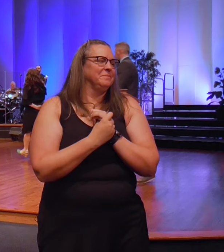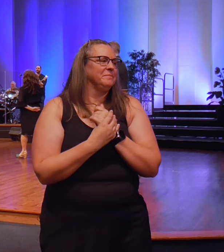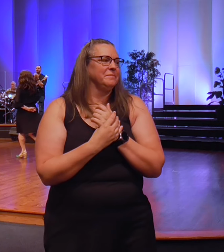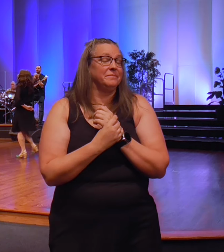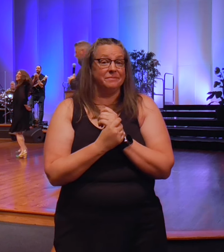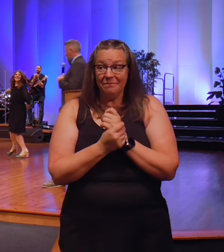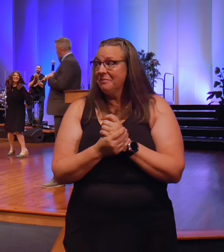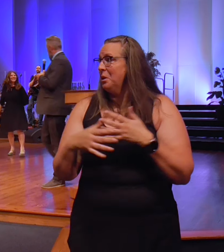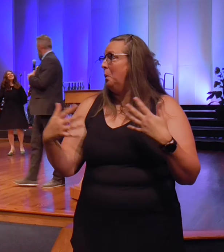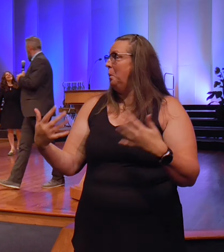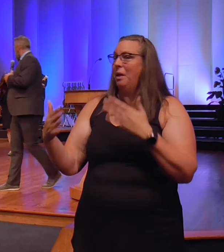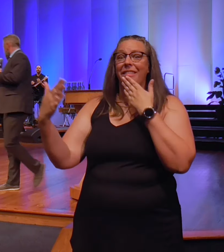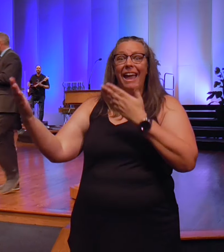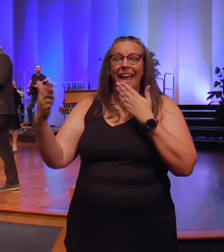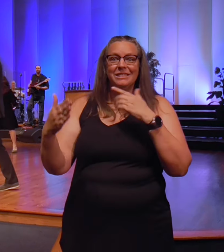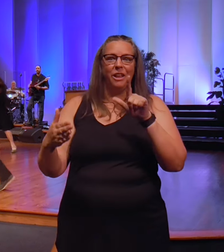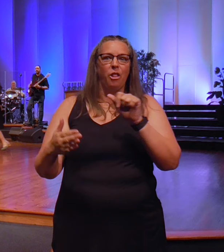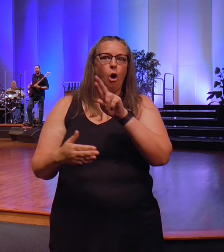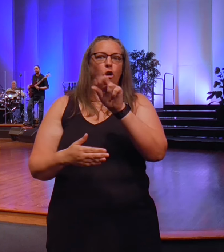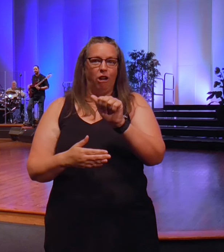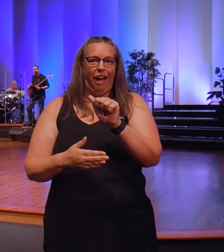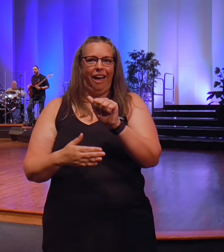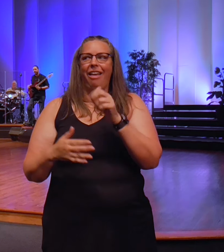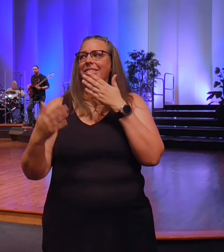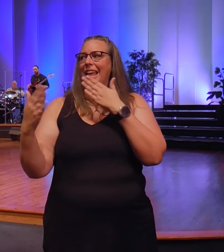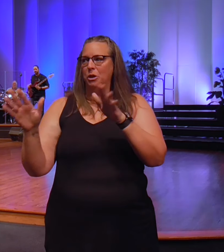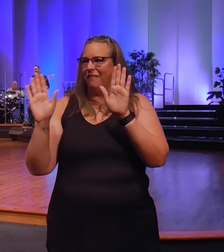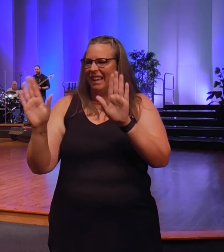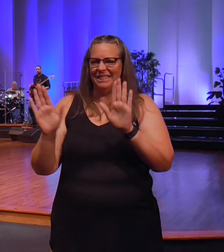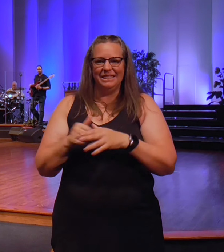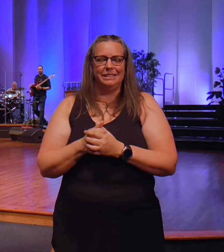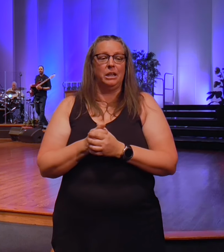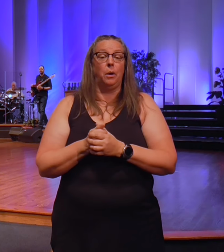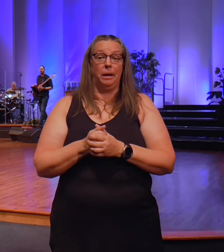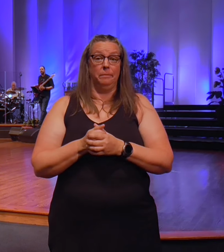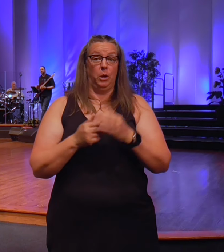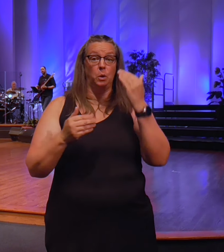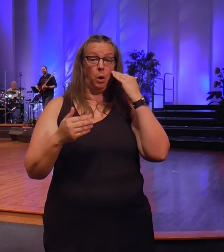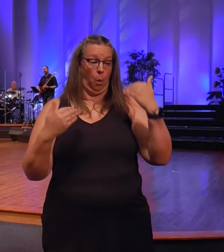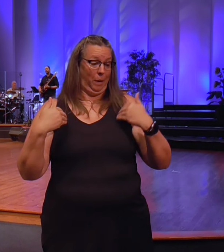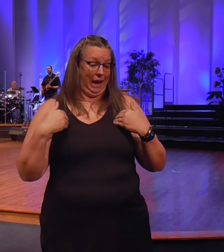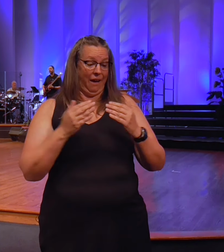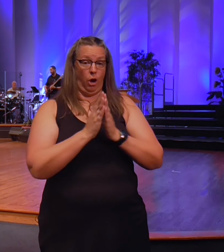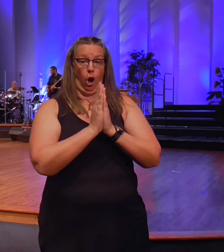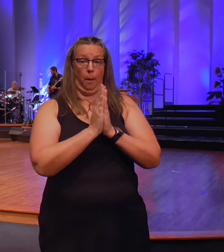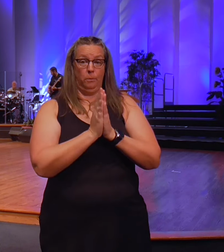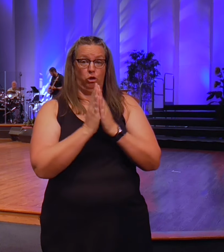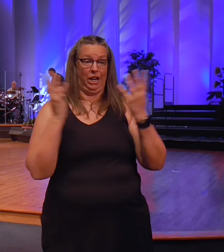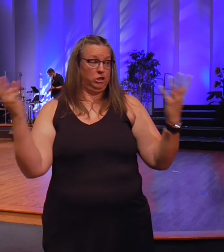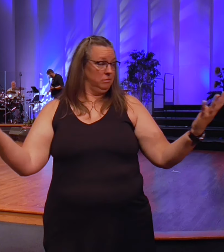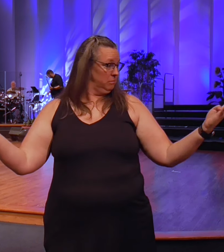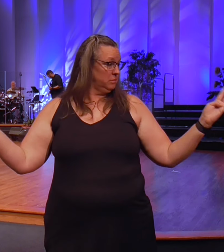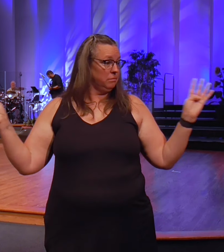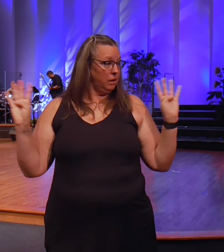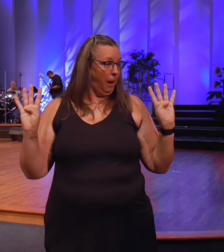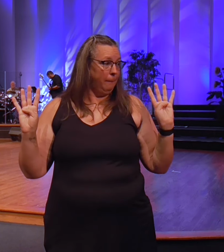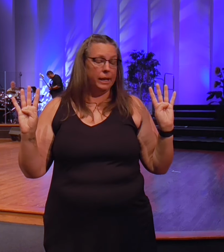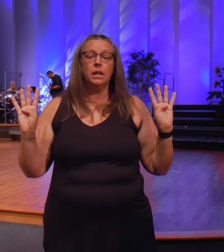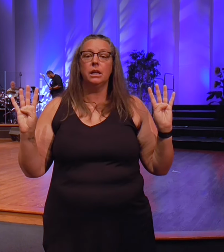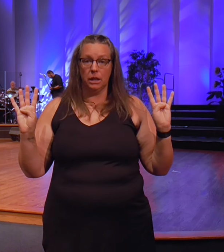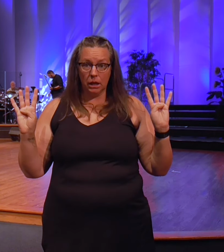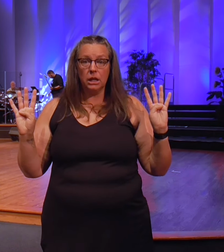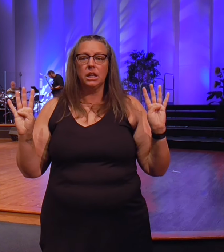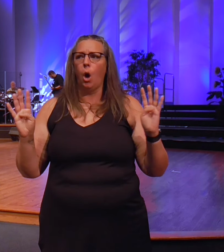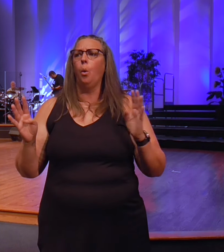yeah. Yeah, thanks, Laura. Fantastic. Hey, you know, we have these prayer practitioners that are making their way down front. We talked a lot about